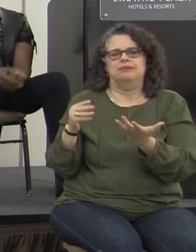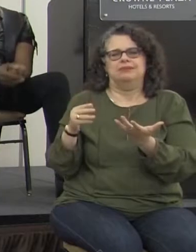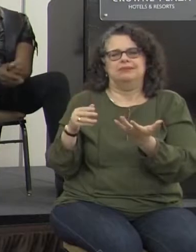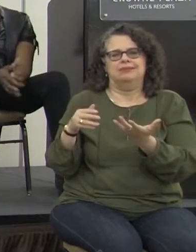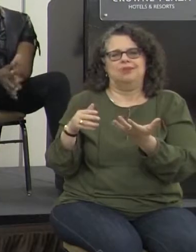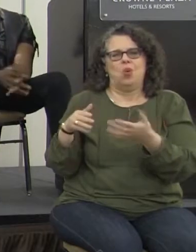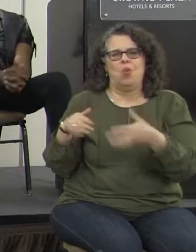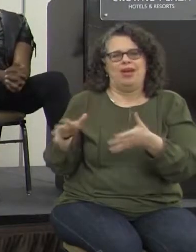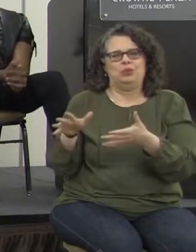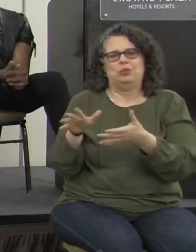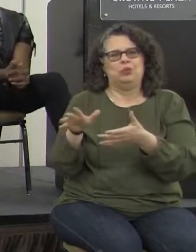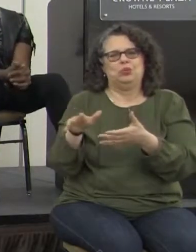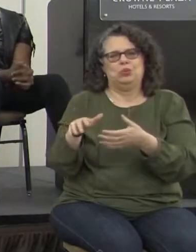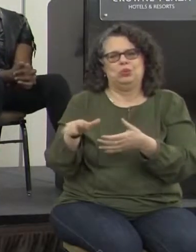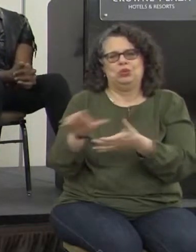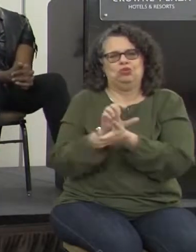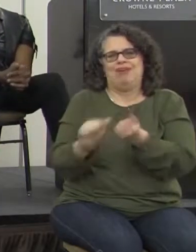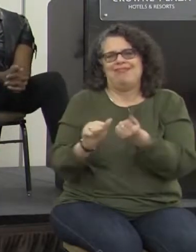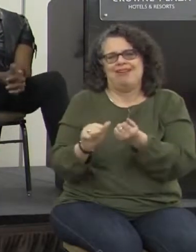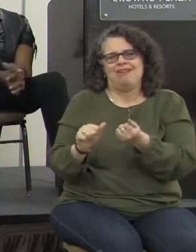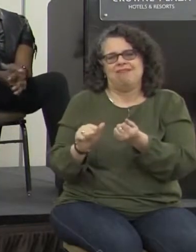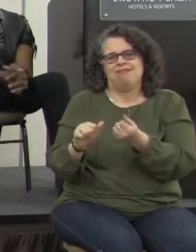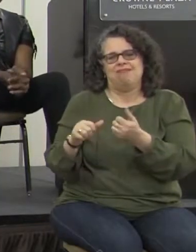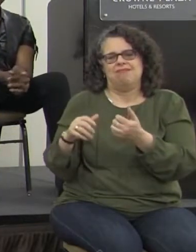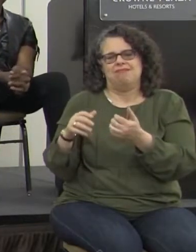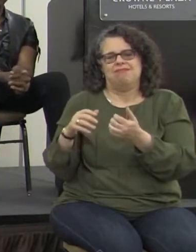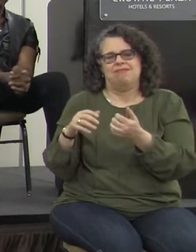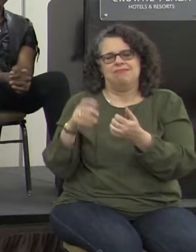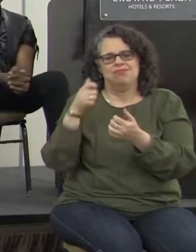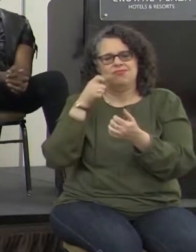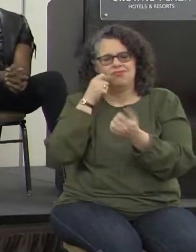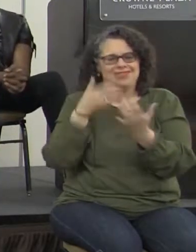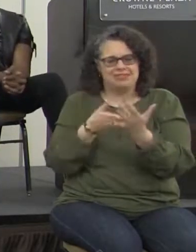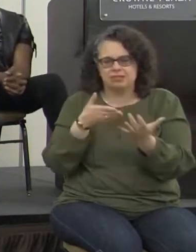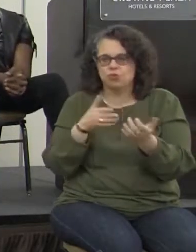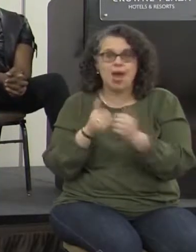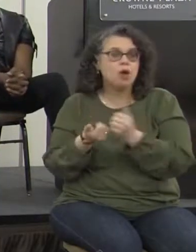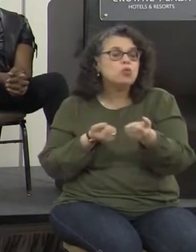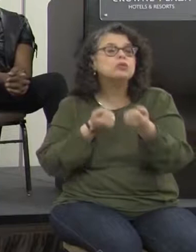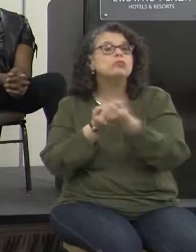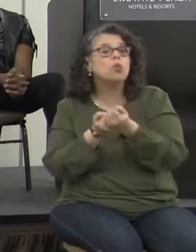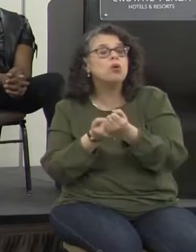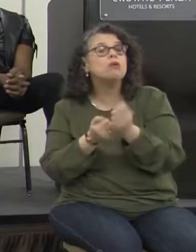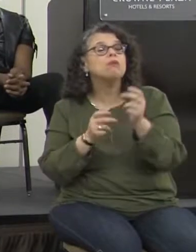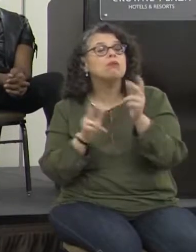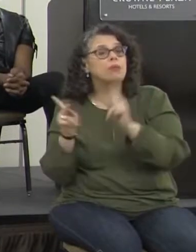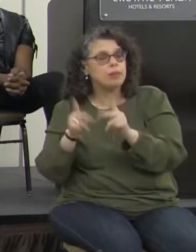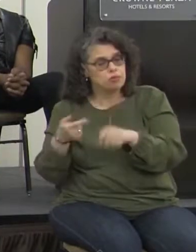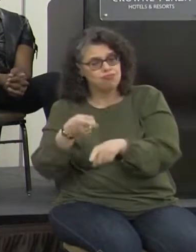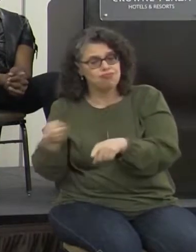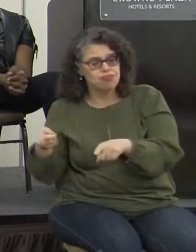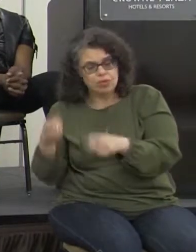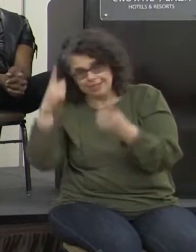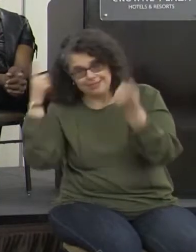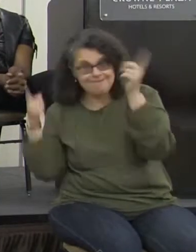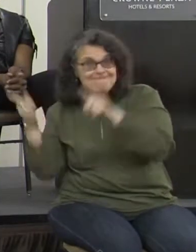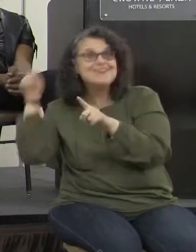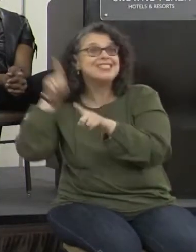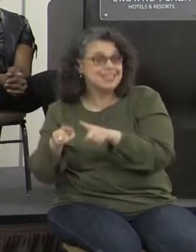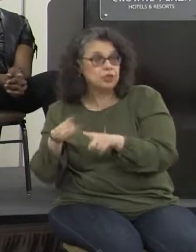racism. How then can we support those in our community for whom race play is a